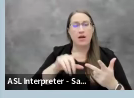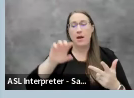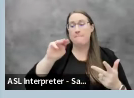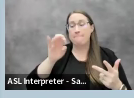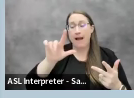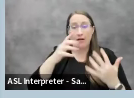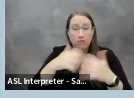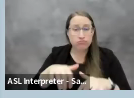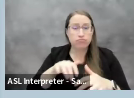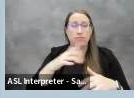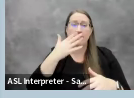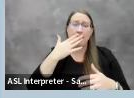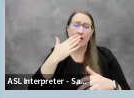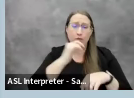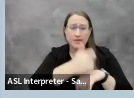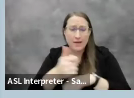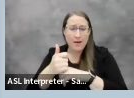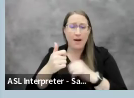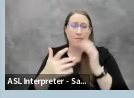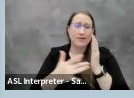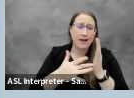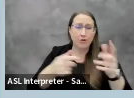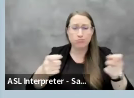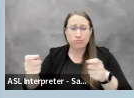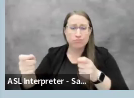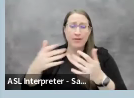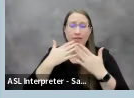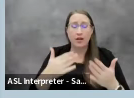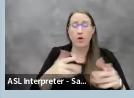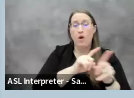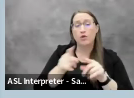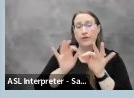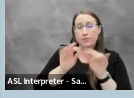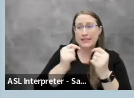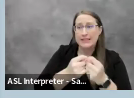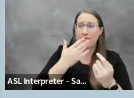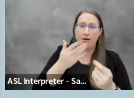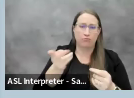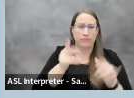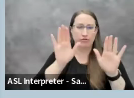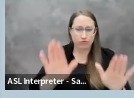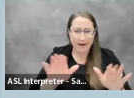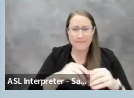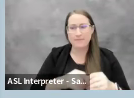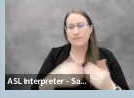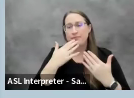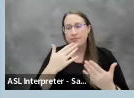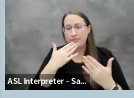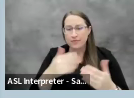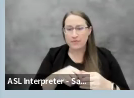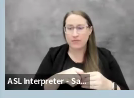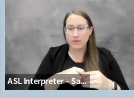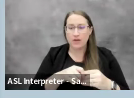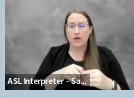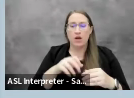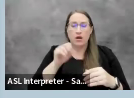setting all this up and helping with all of the technical parts of this, and to our interpreters. You guys have been great. We'll leave this